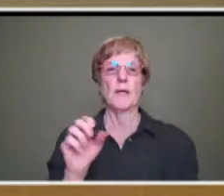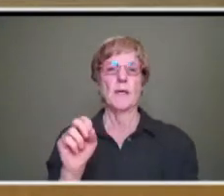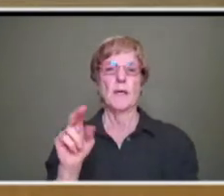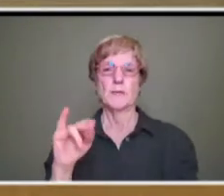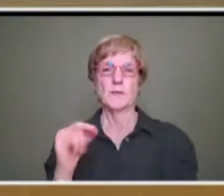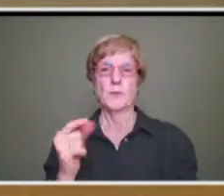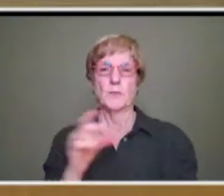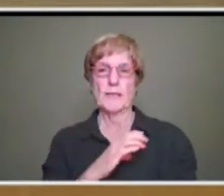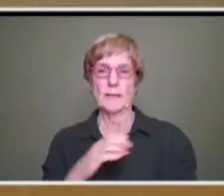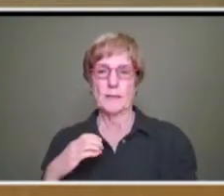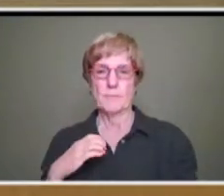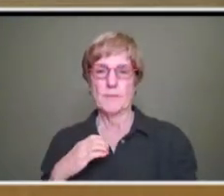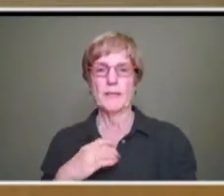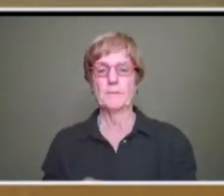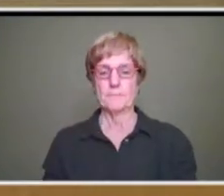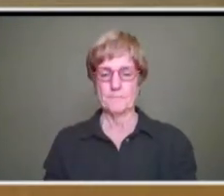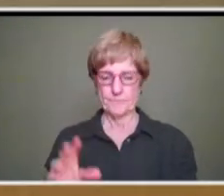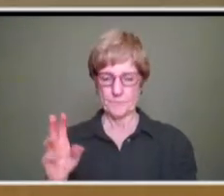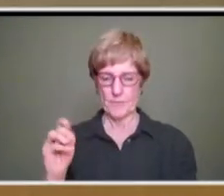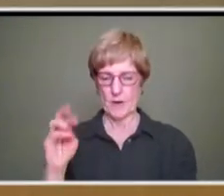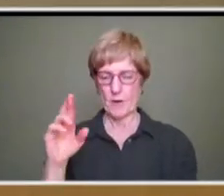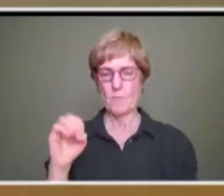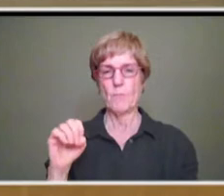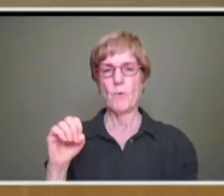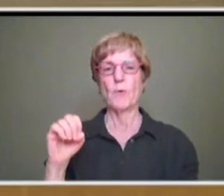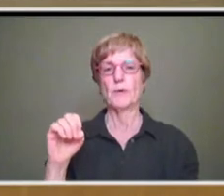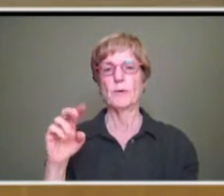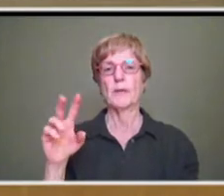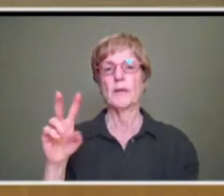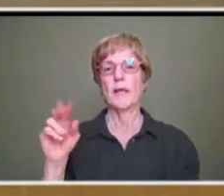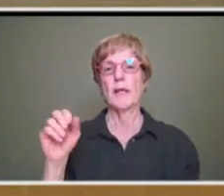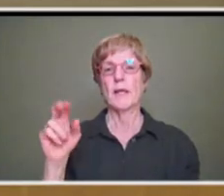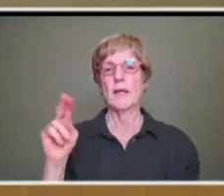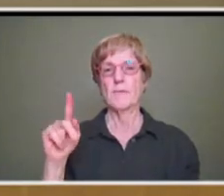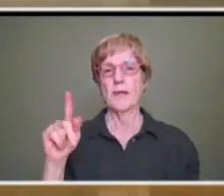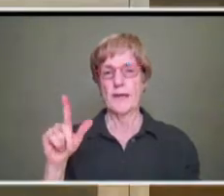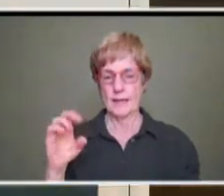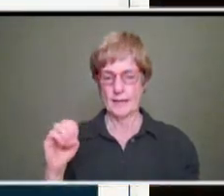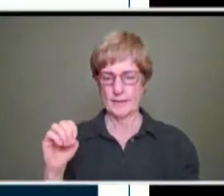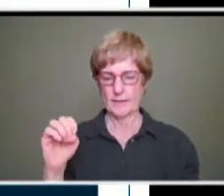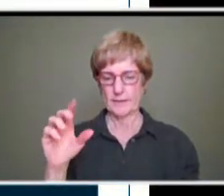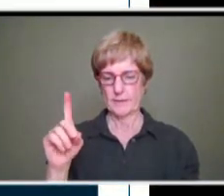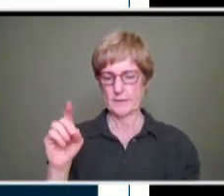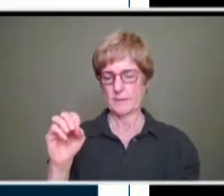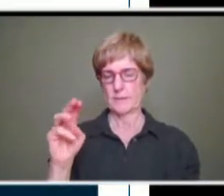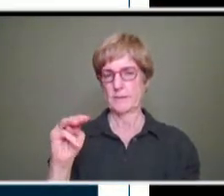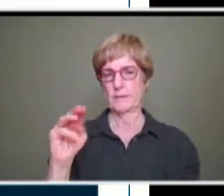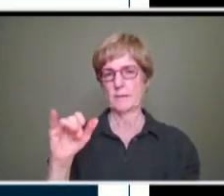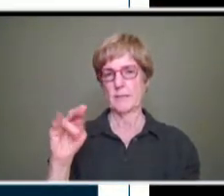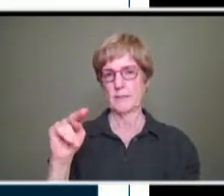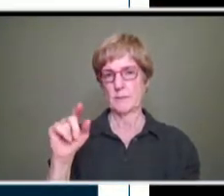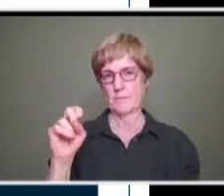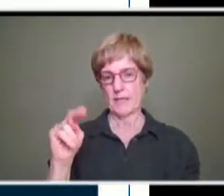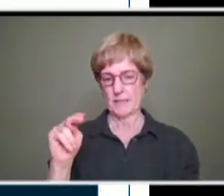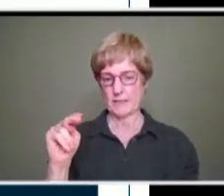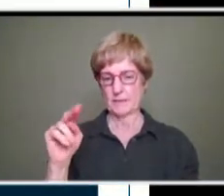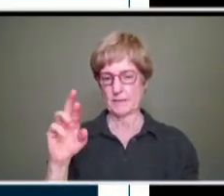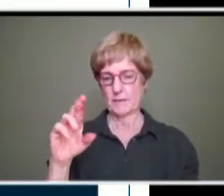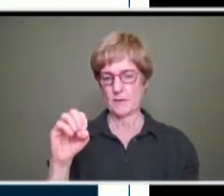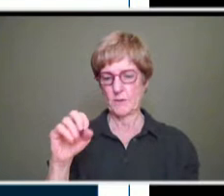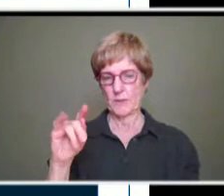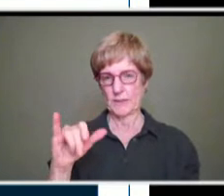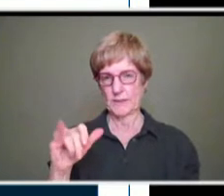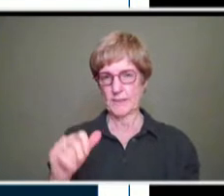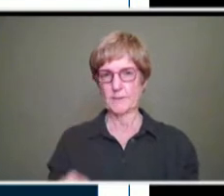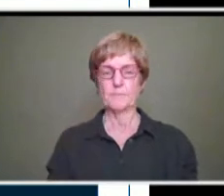mcvean with more Van Allen assisting Dominion Realty Partners LLC with this request with me tonight representing Dominion